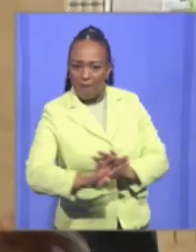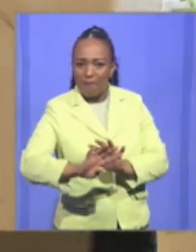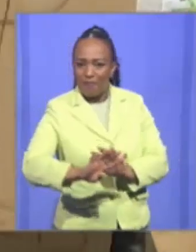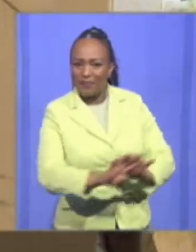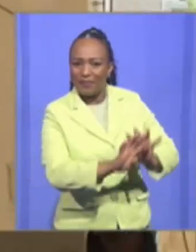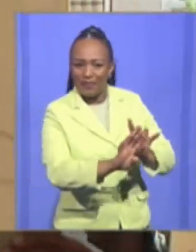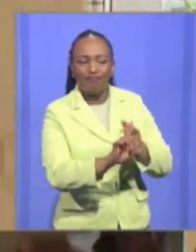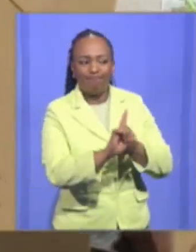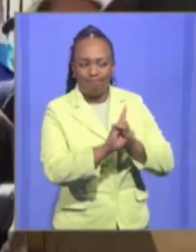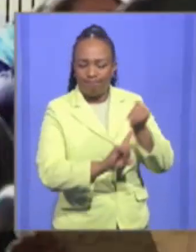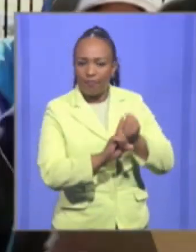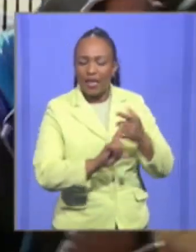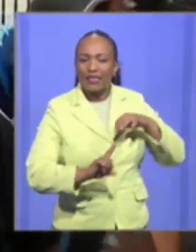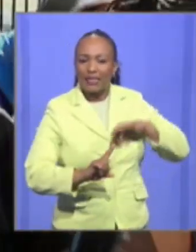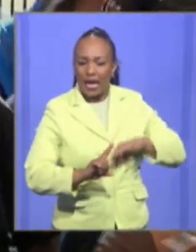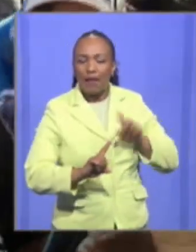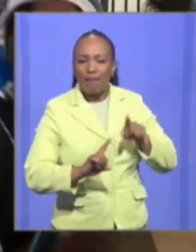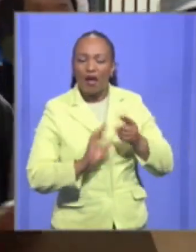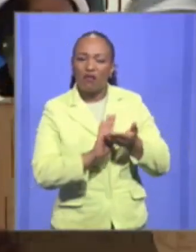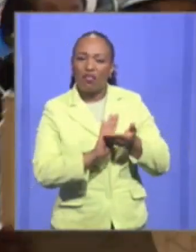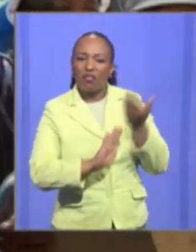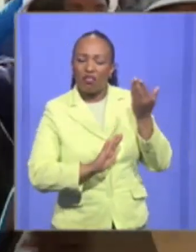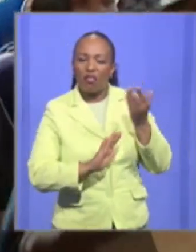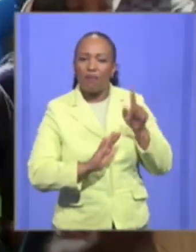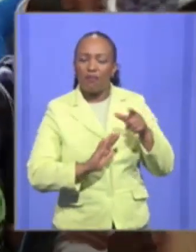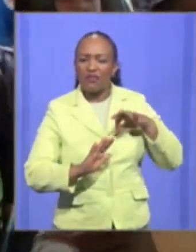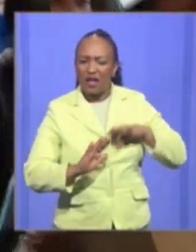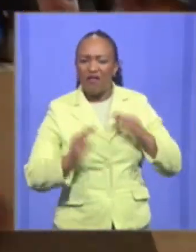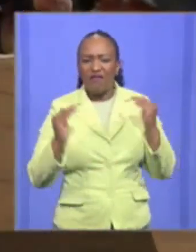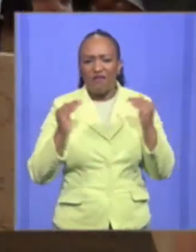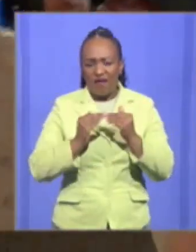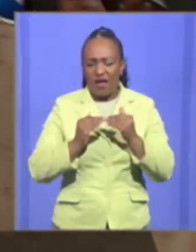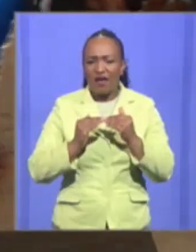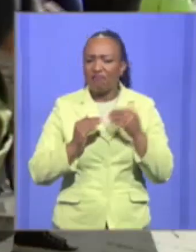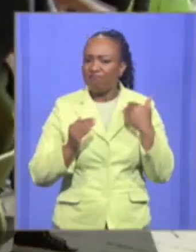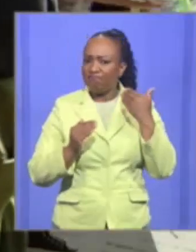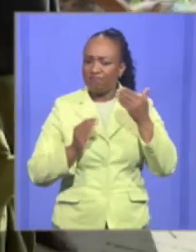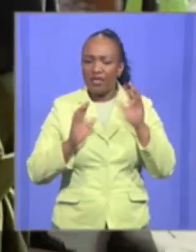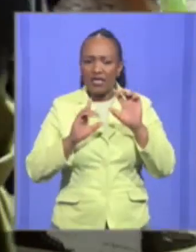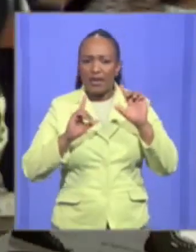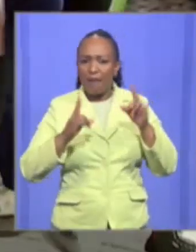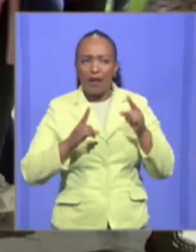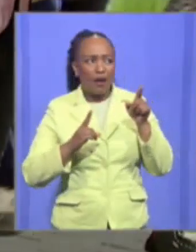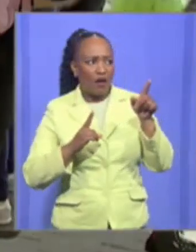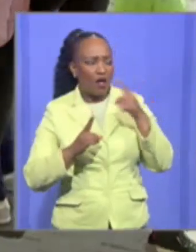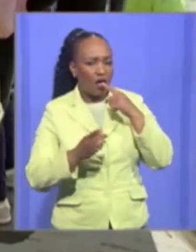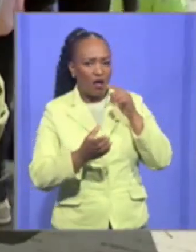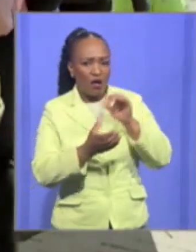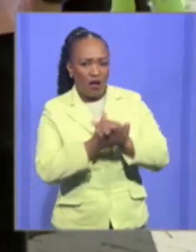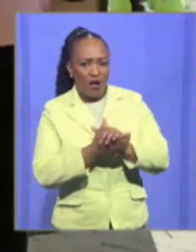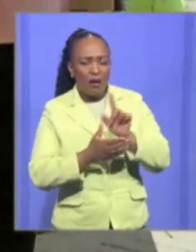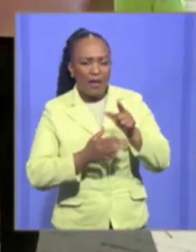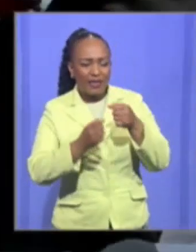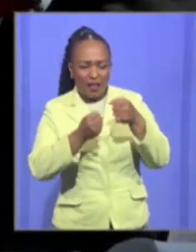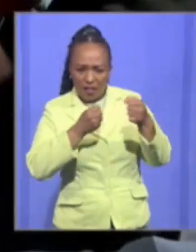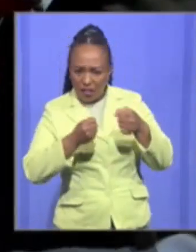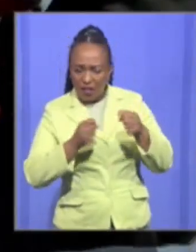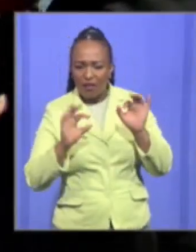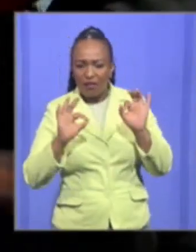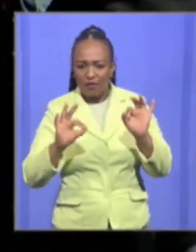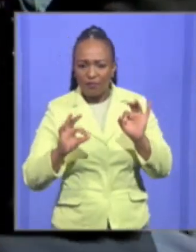be le tekatekano. Ba re lefapha le hloleile ho phethisa ditshepiso tsa ho ba hira ka tsela e nepahetseng. Re